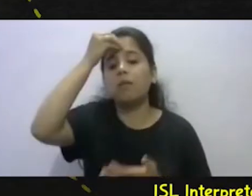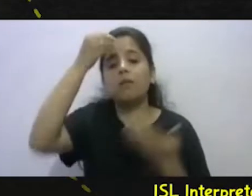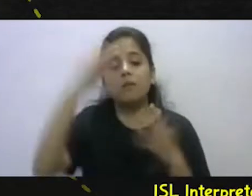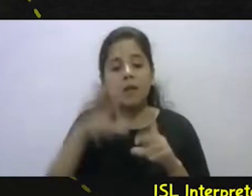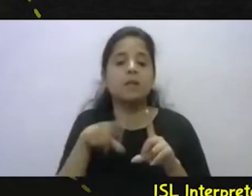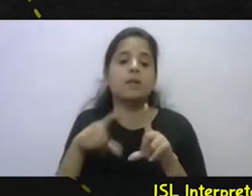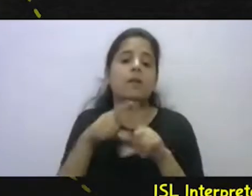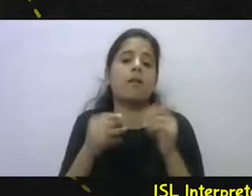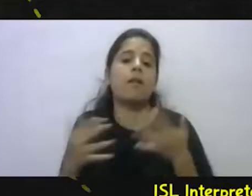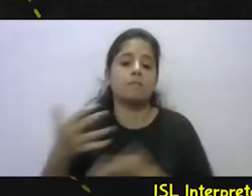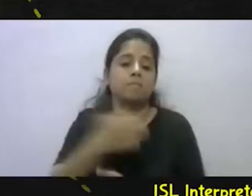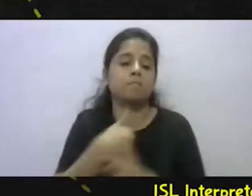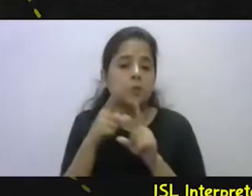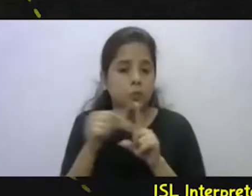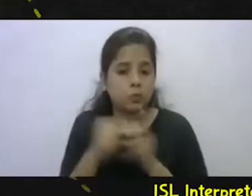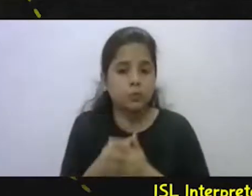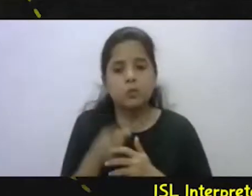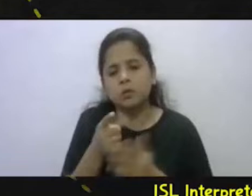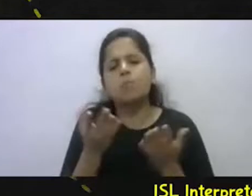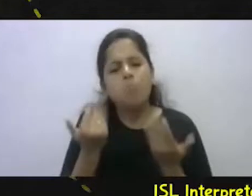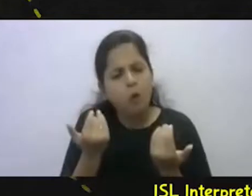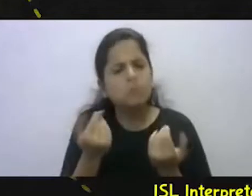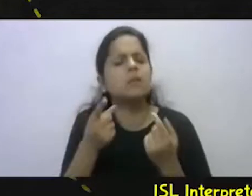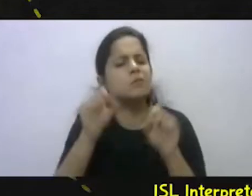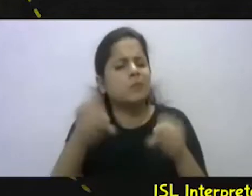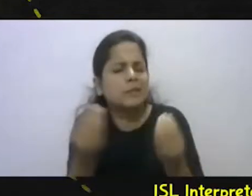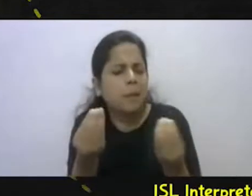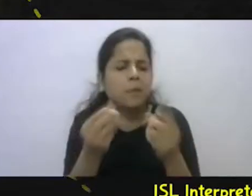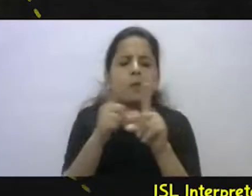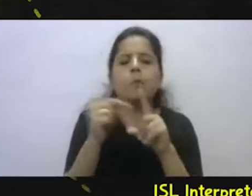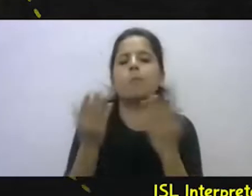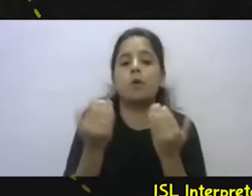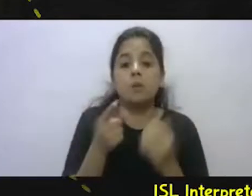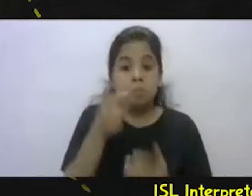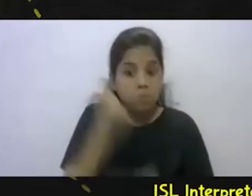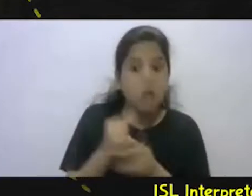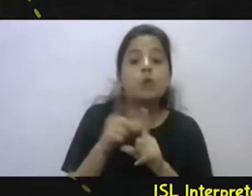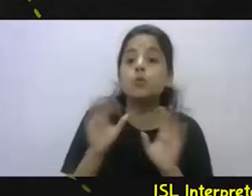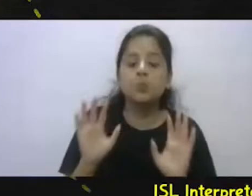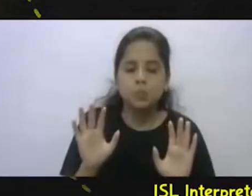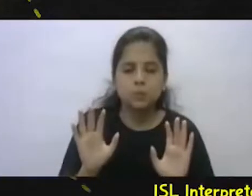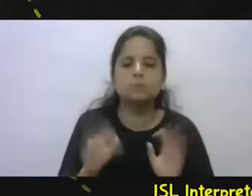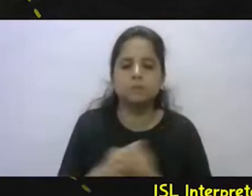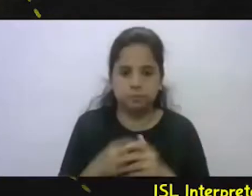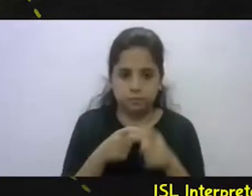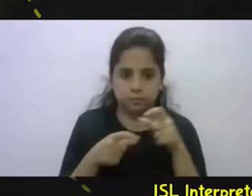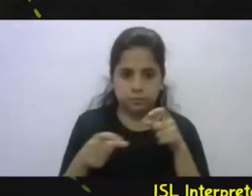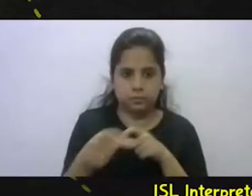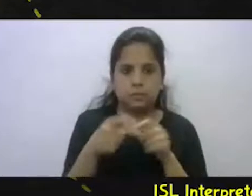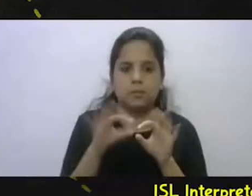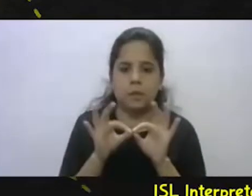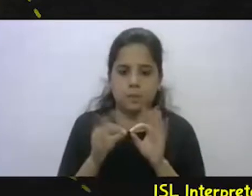data is just because you can do something doesn't mean you should do it. And I think that's a principle that's